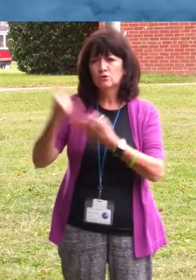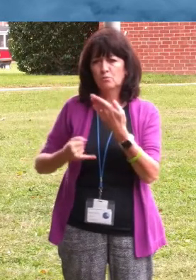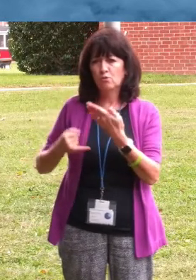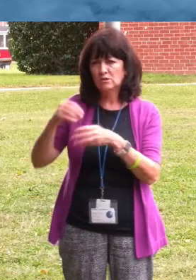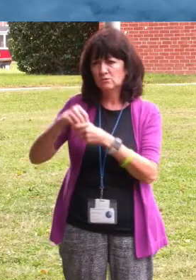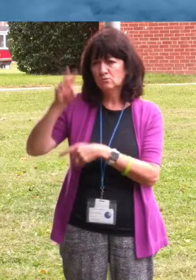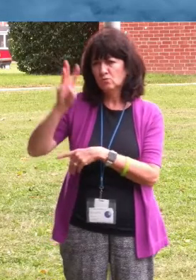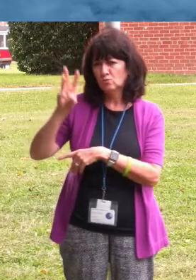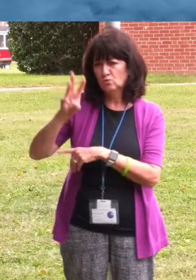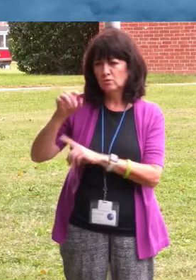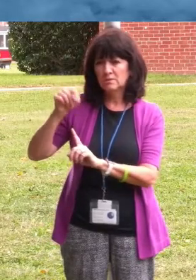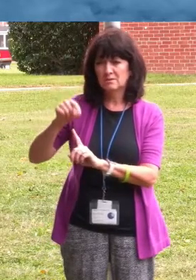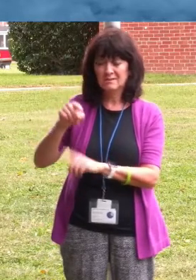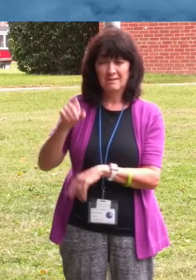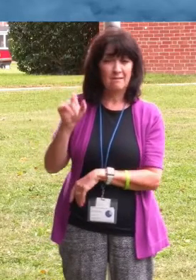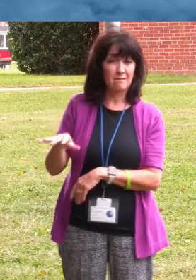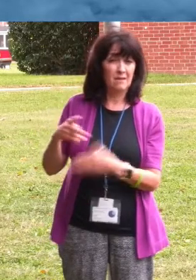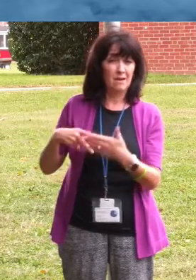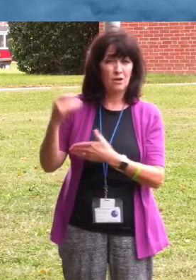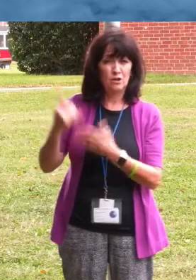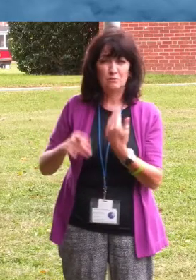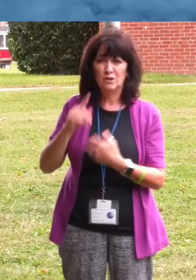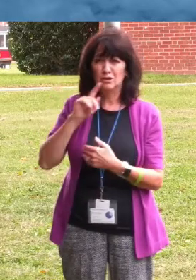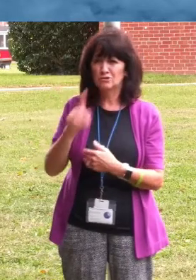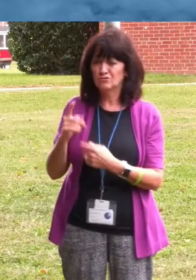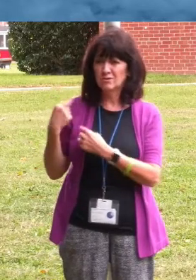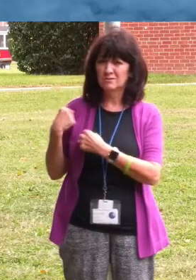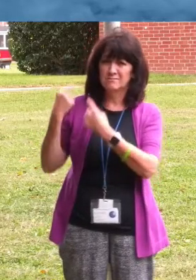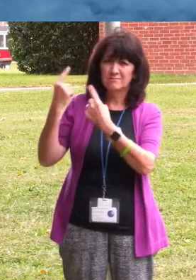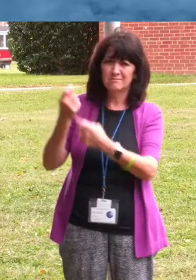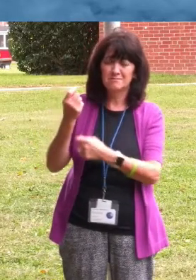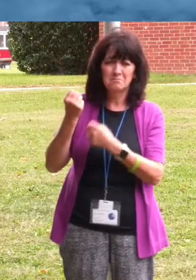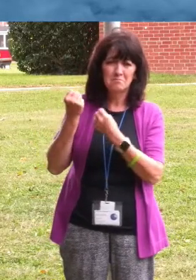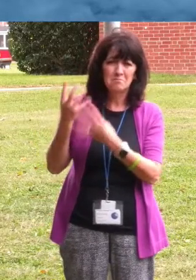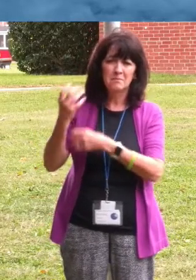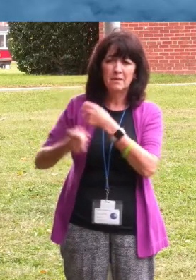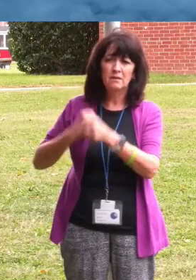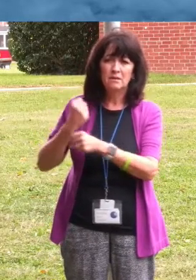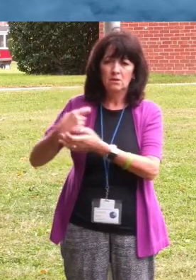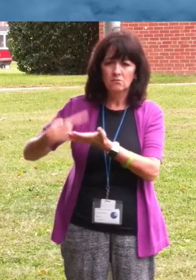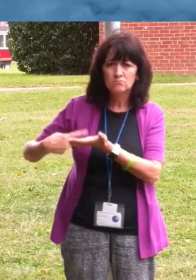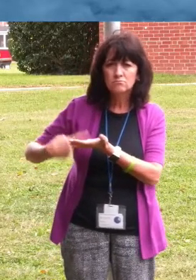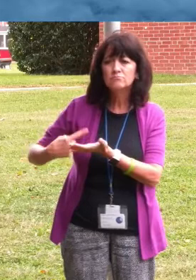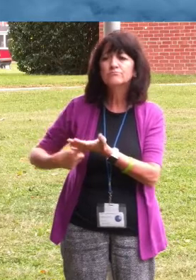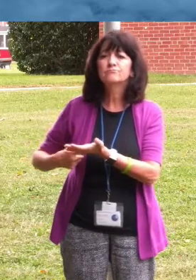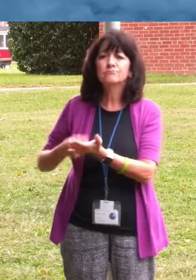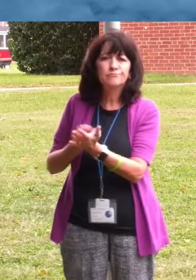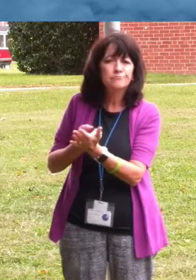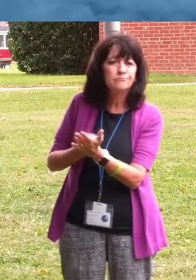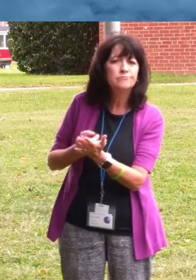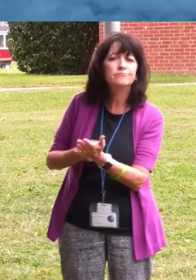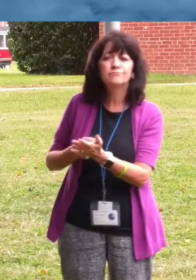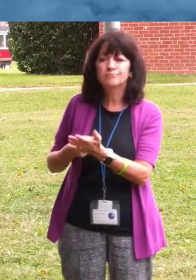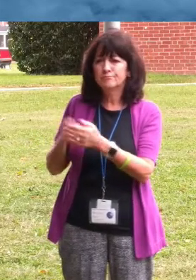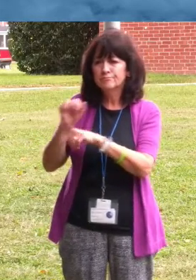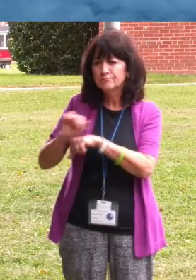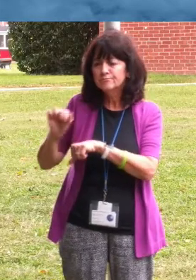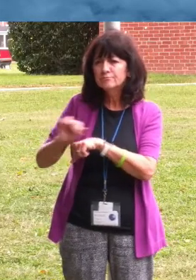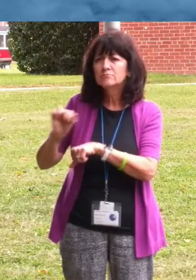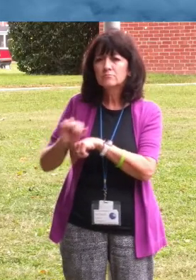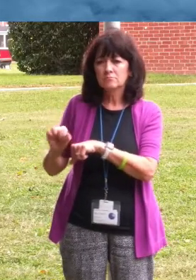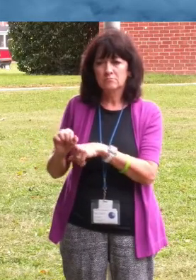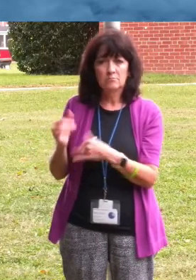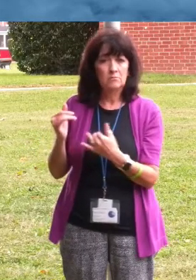been, frankly, worked on for many years now, and this investment of $26 million will accelerate by about